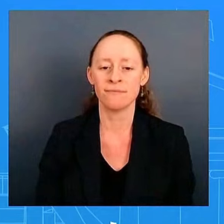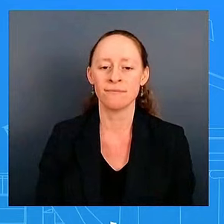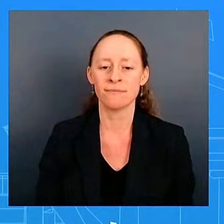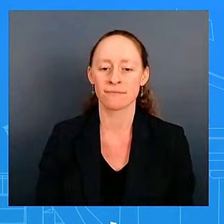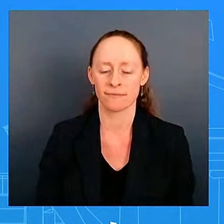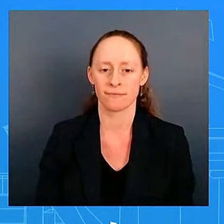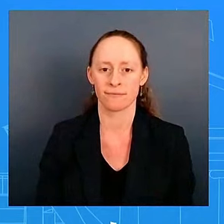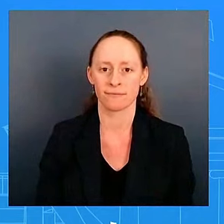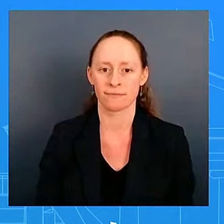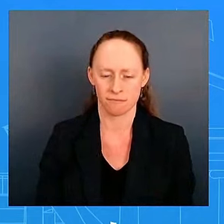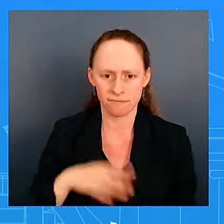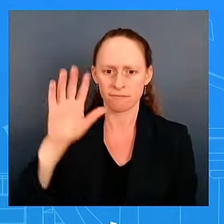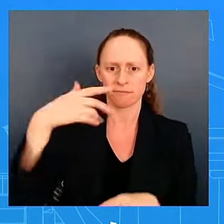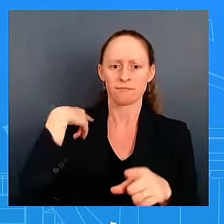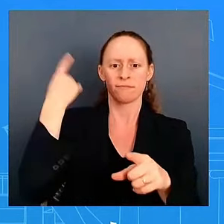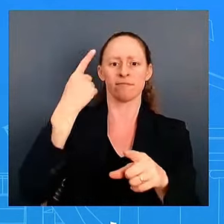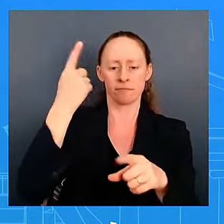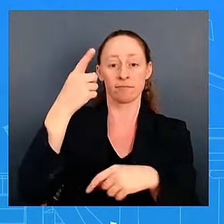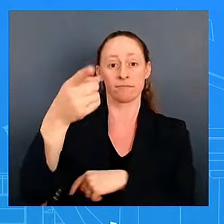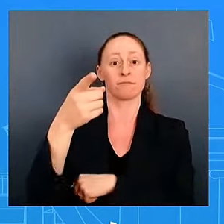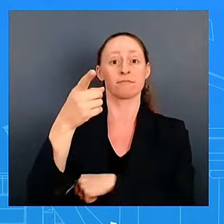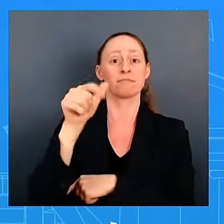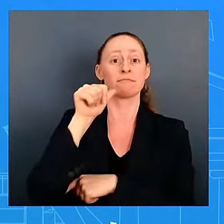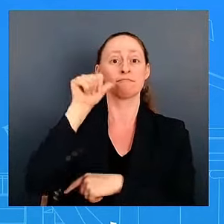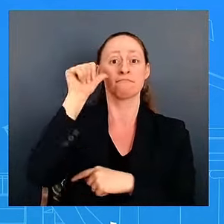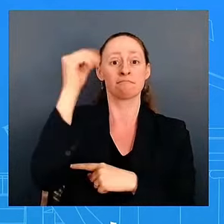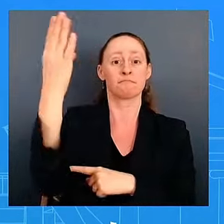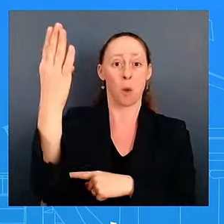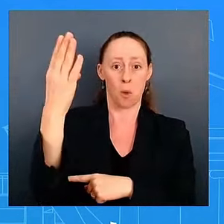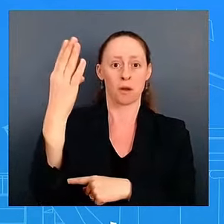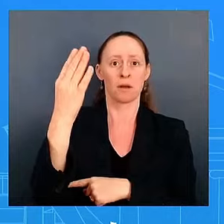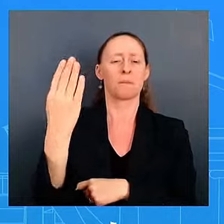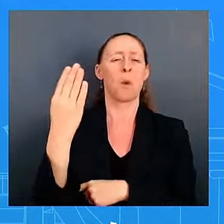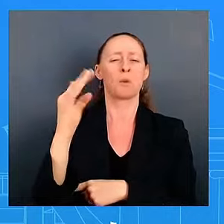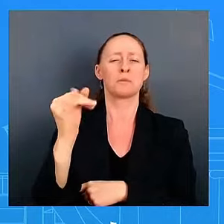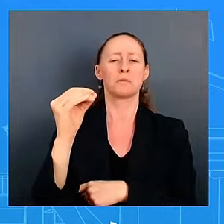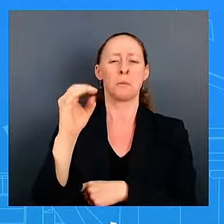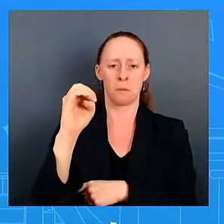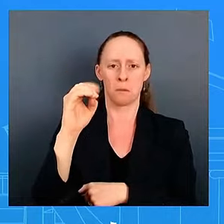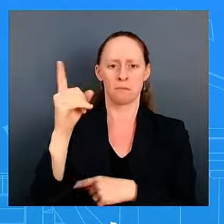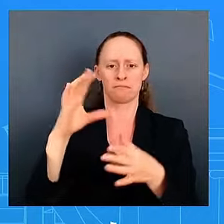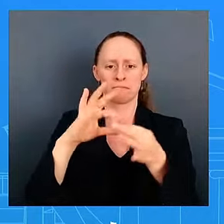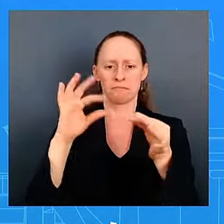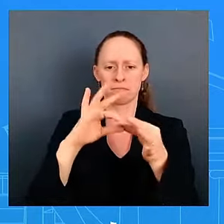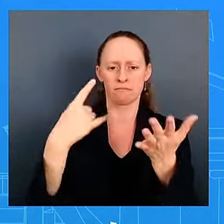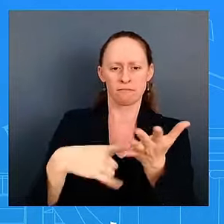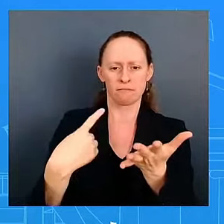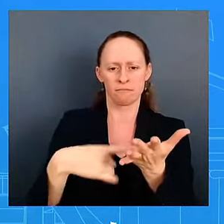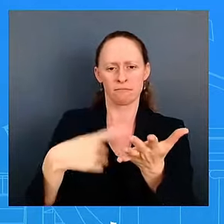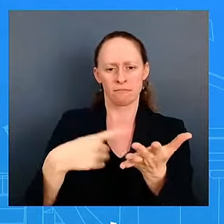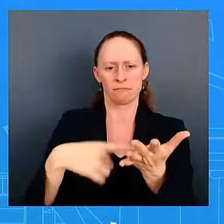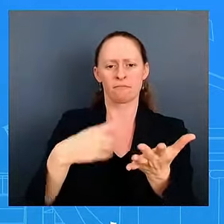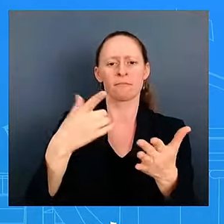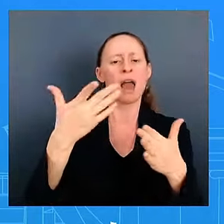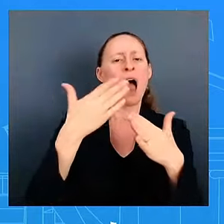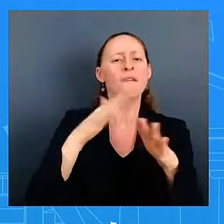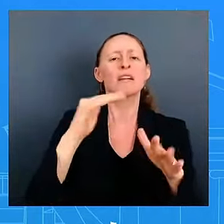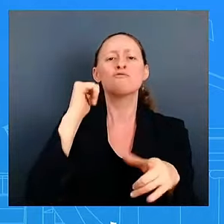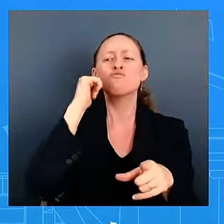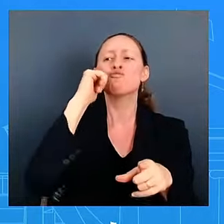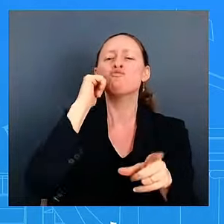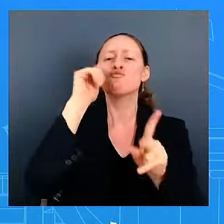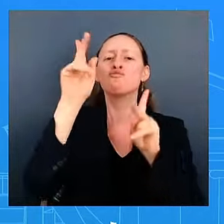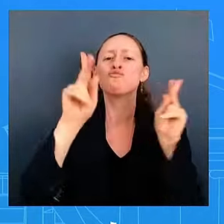that the average voter out there still wants Joe Biden to be running for president. And